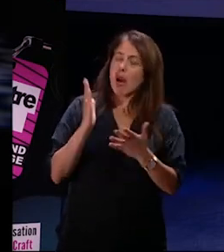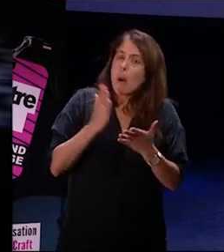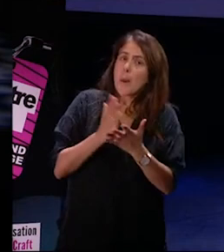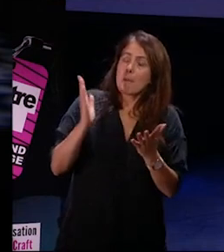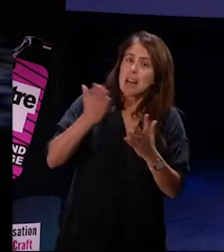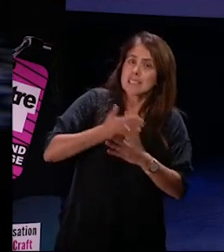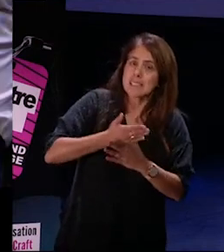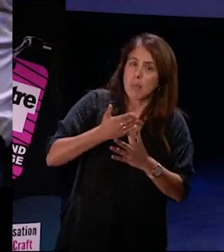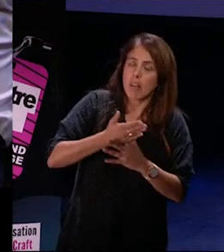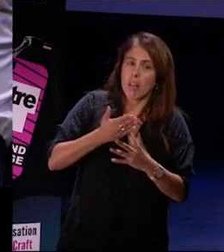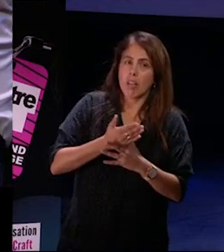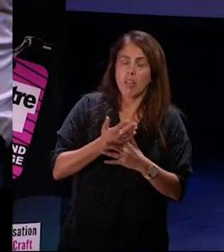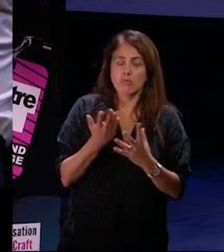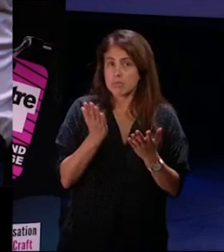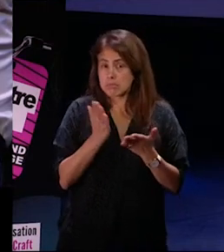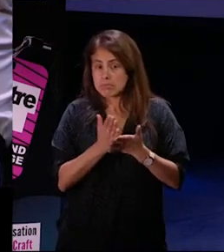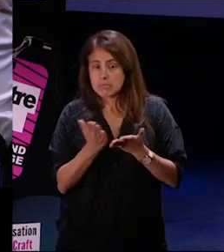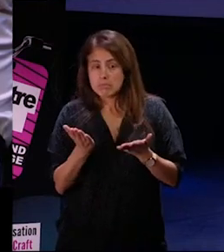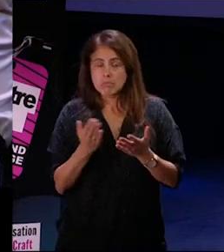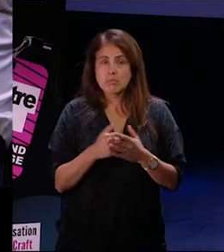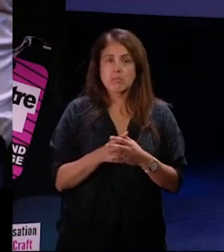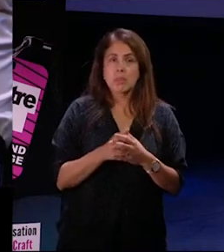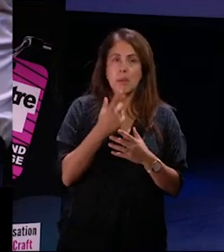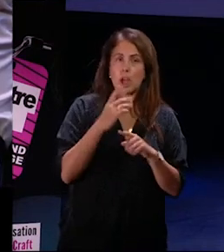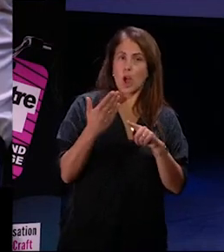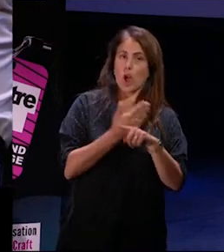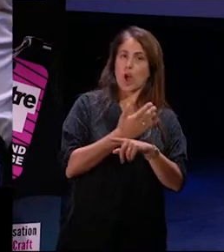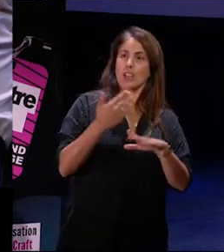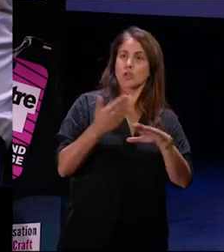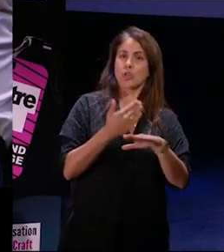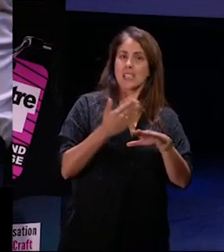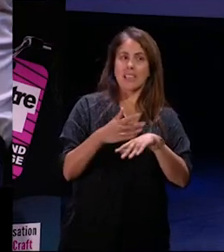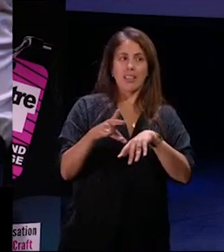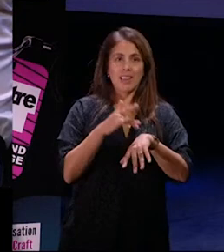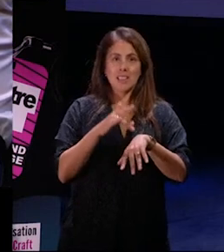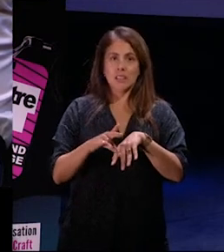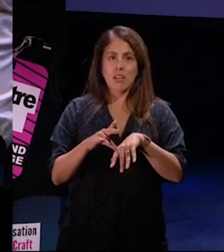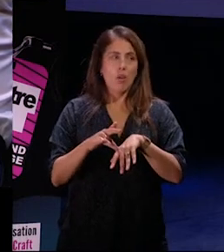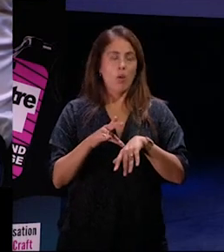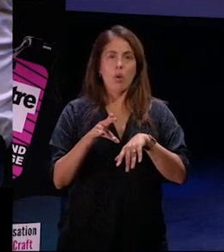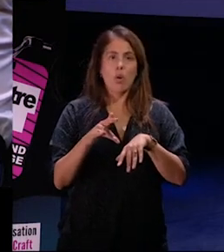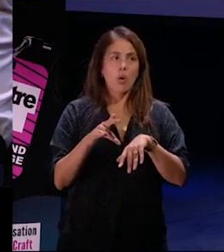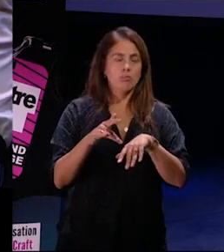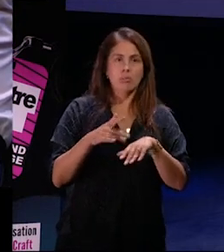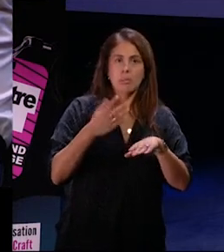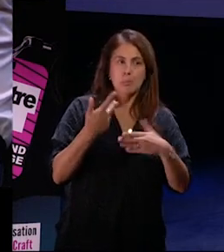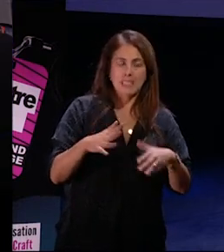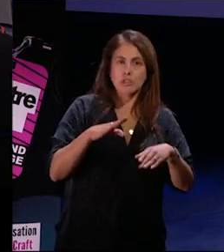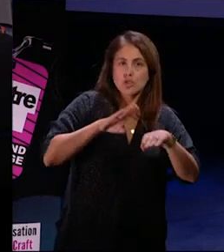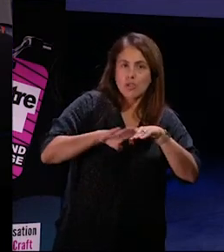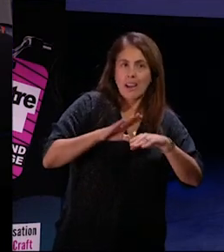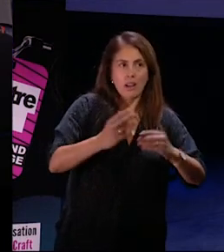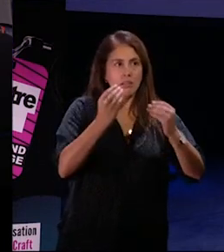for people, particularly like if they're early career in theatre or maybe trained in other disciplines? Like, what sort of advice would you